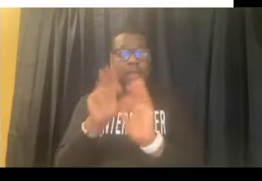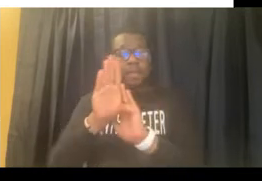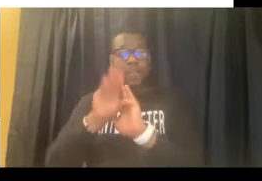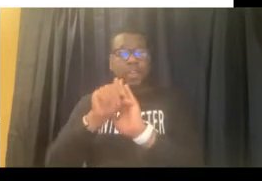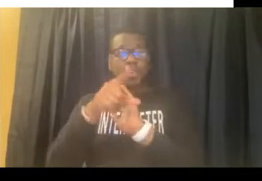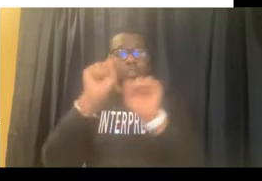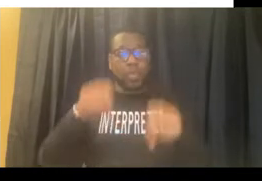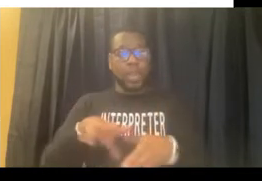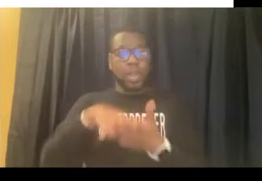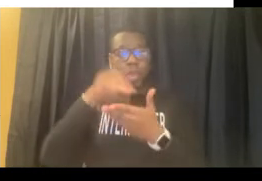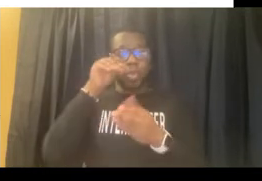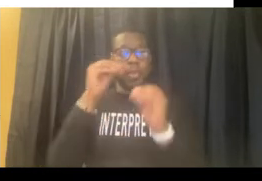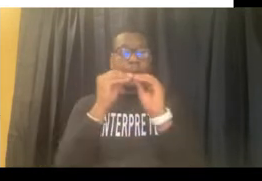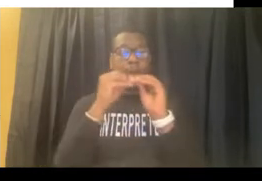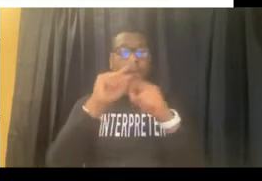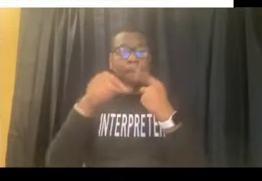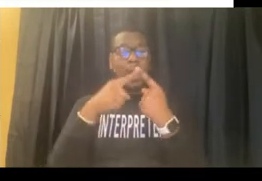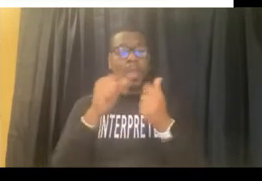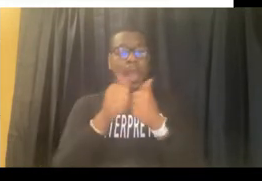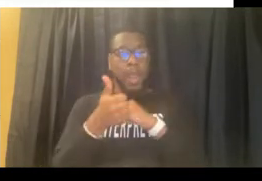more about how